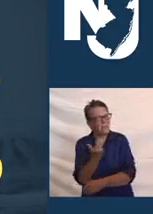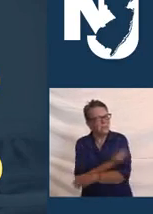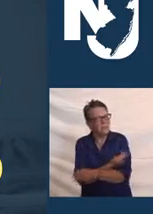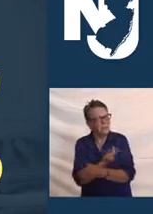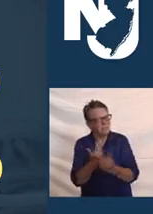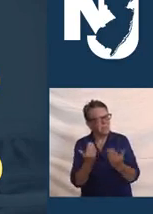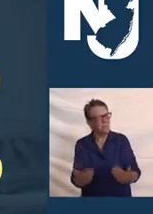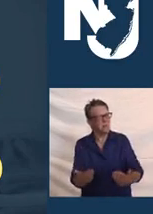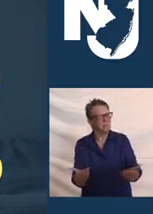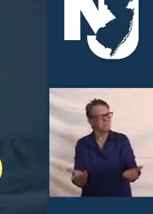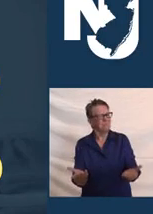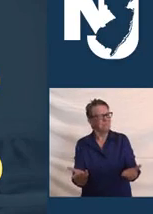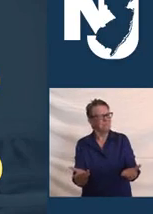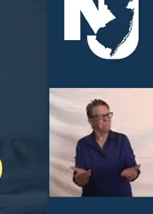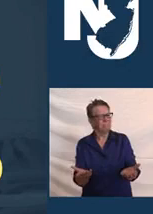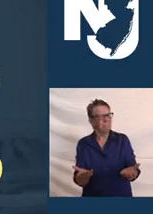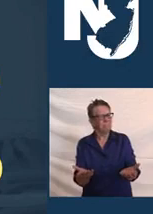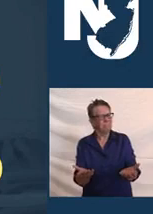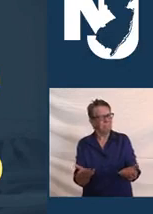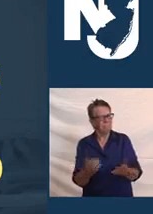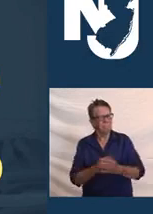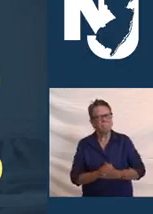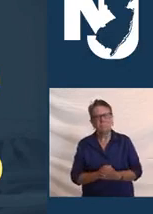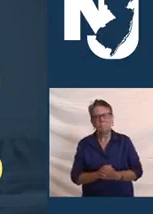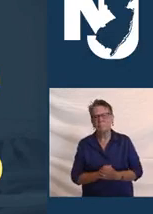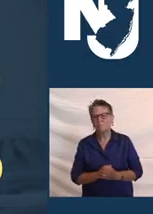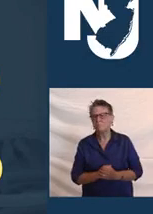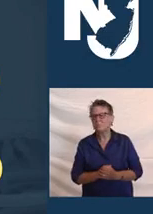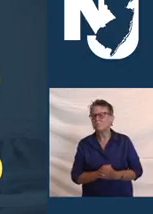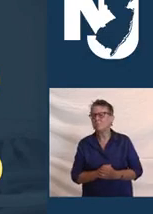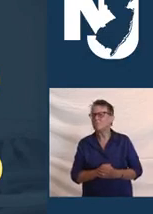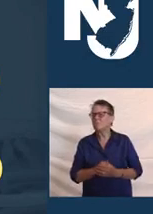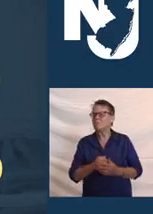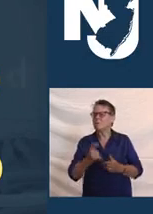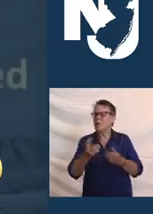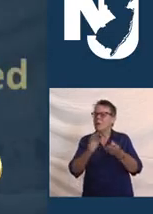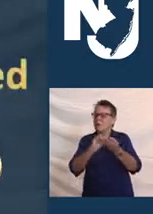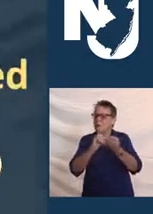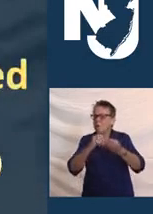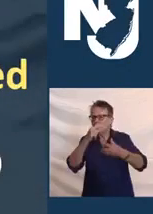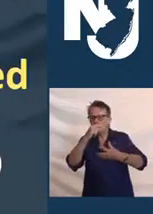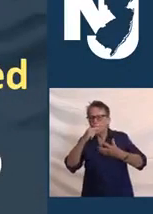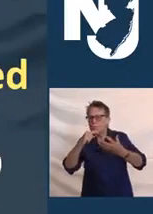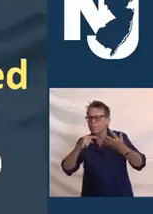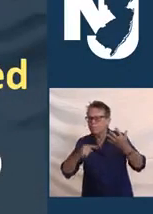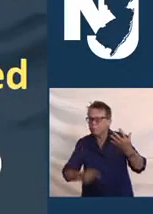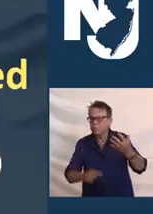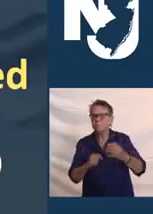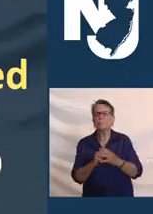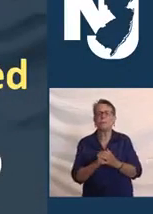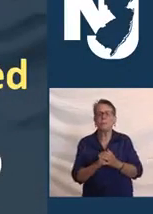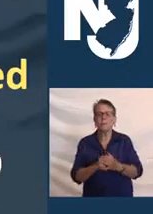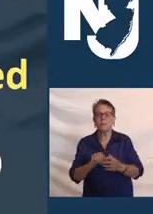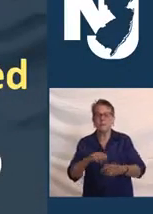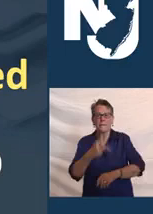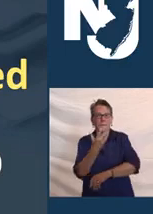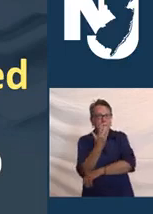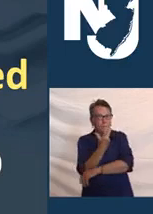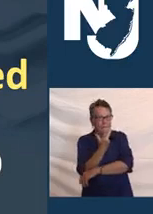immediately. Let's take a quick look at the rest of today's numbers. First, here are today's updated vaccination